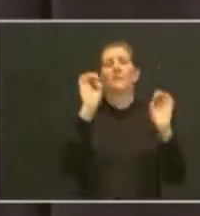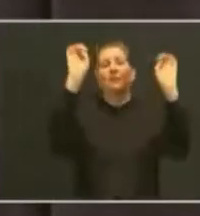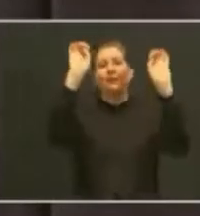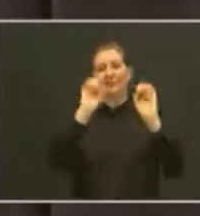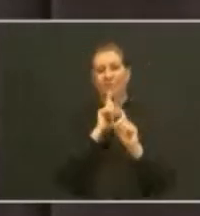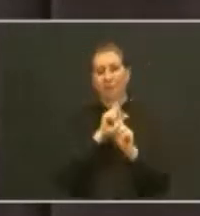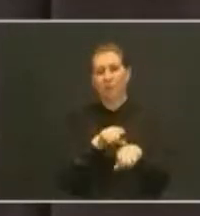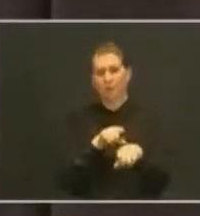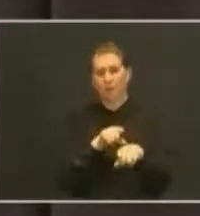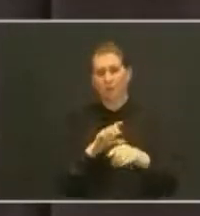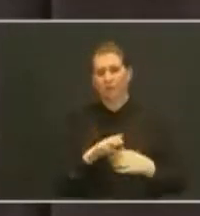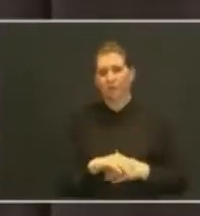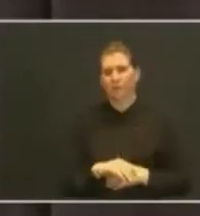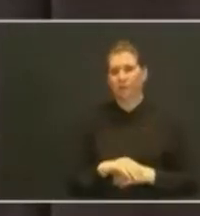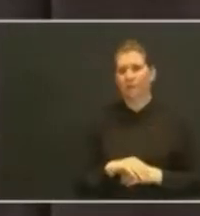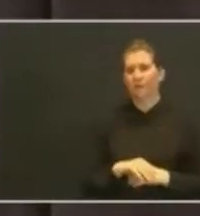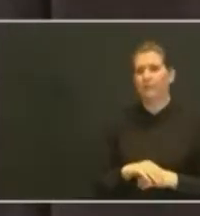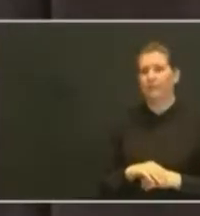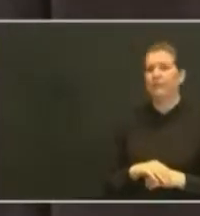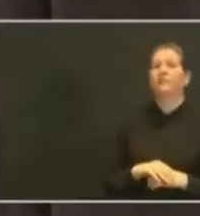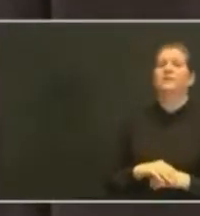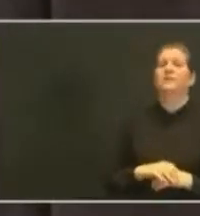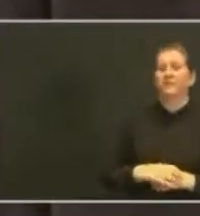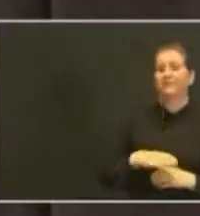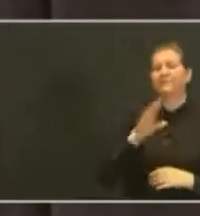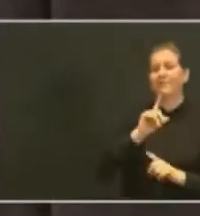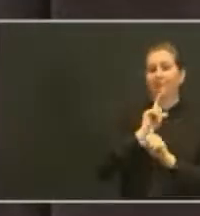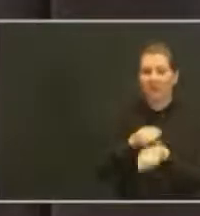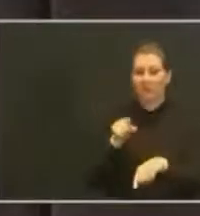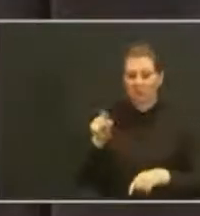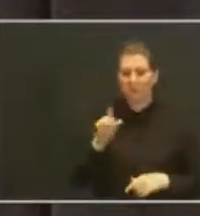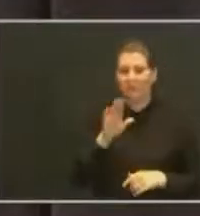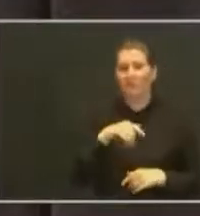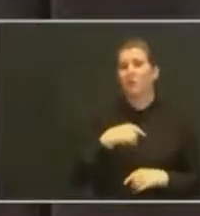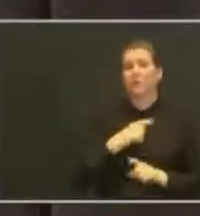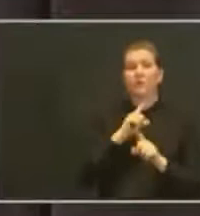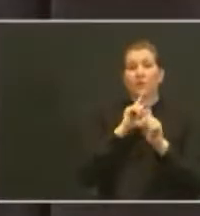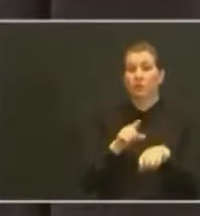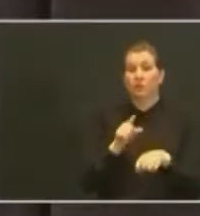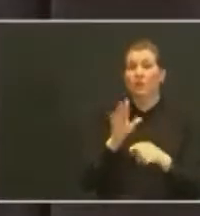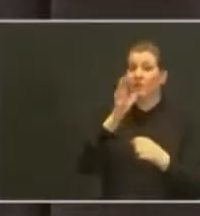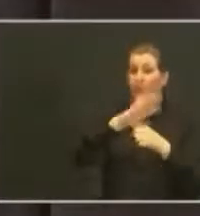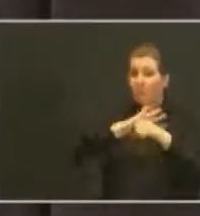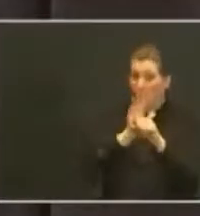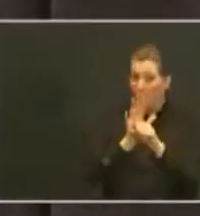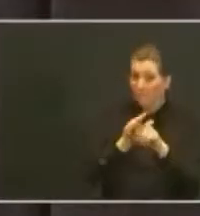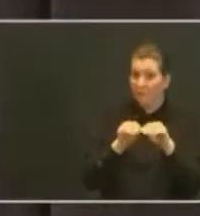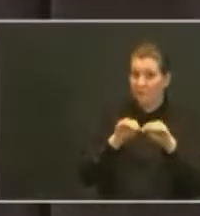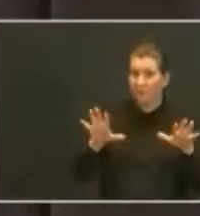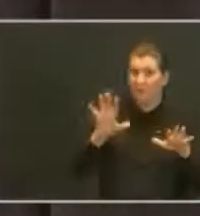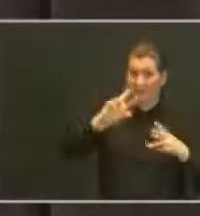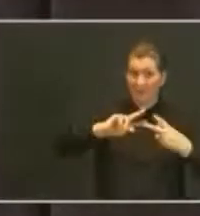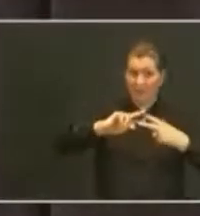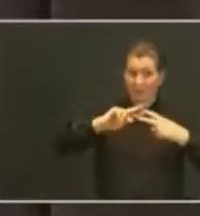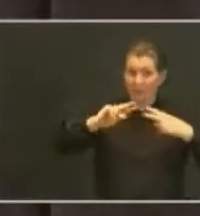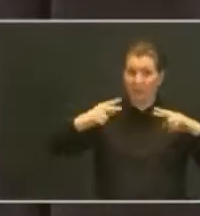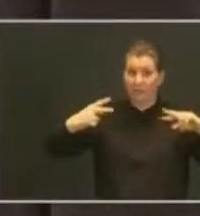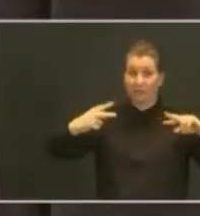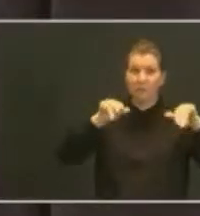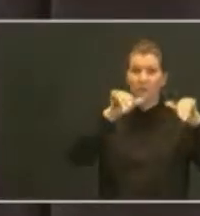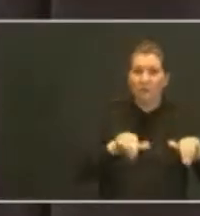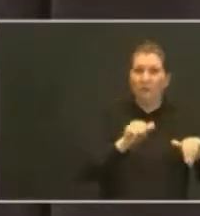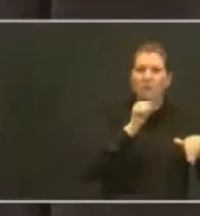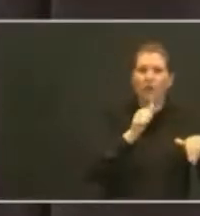concerned about the variant, the new variant, and wanted to make sure that we have an understanding of